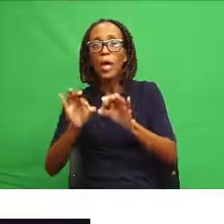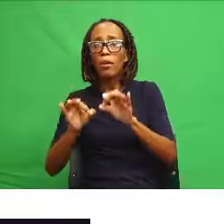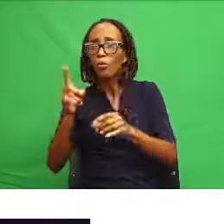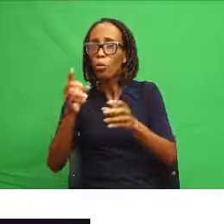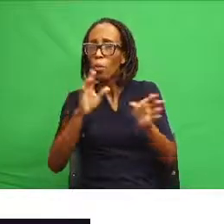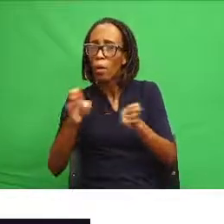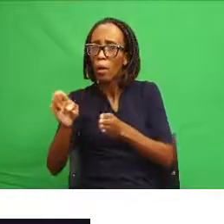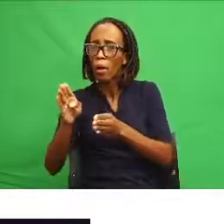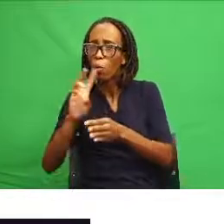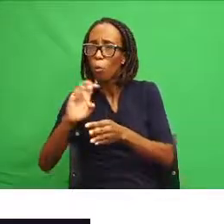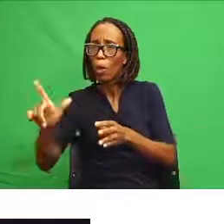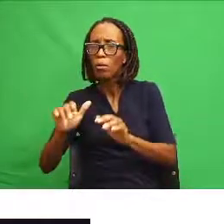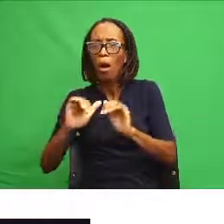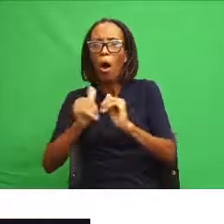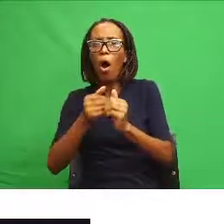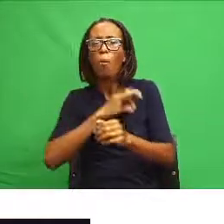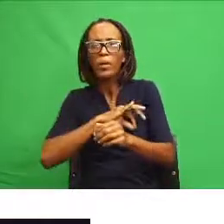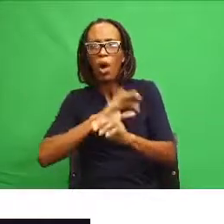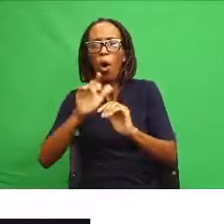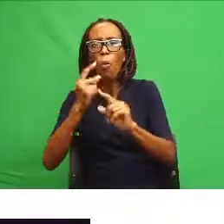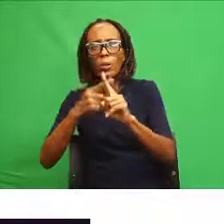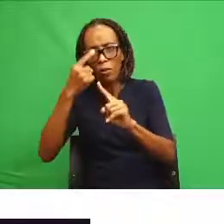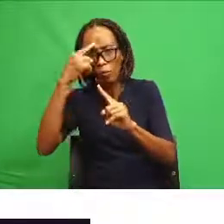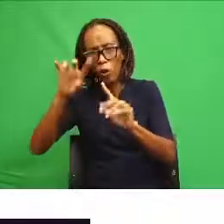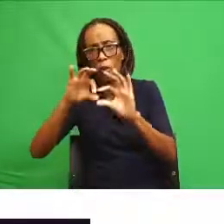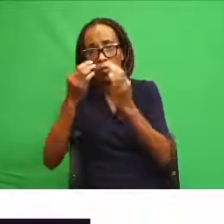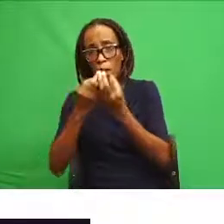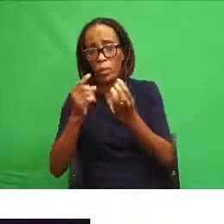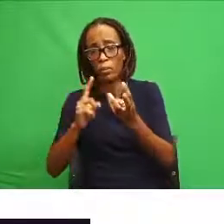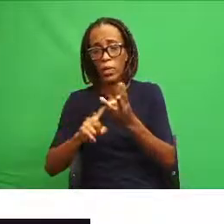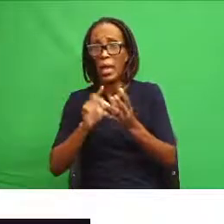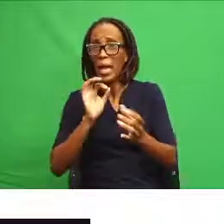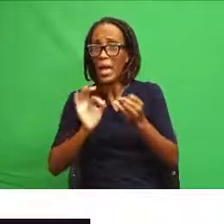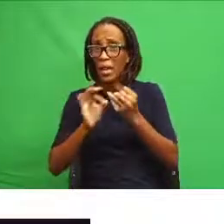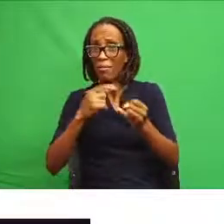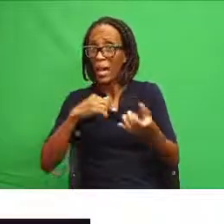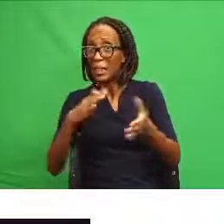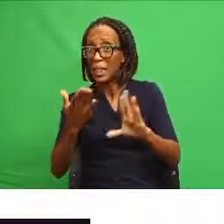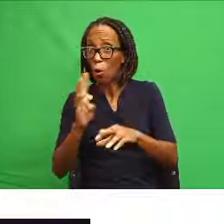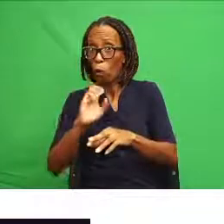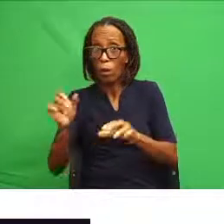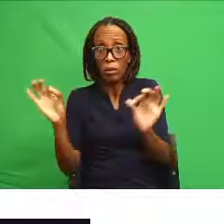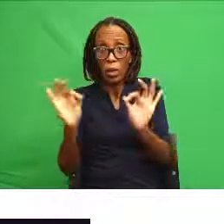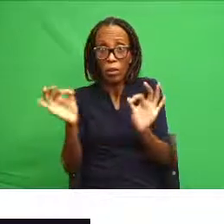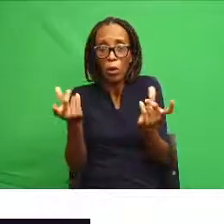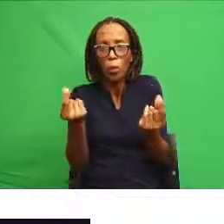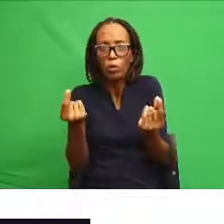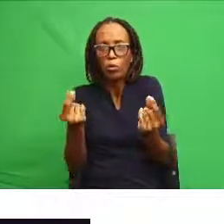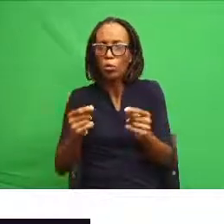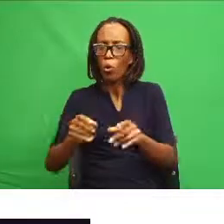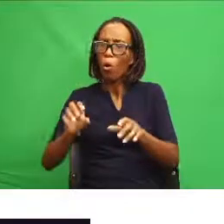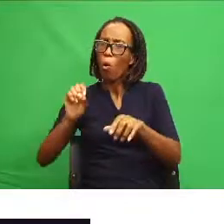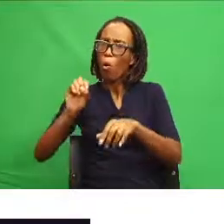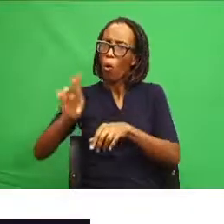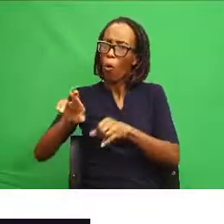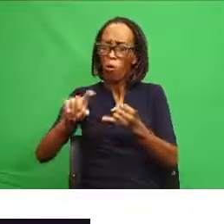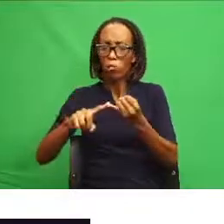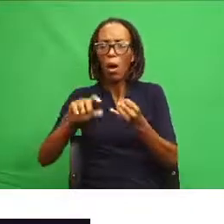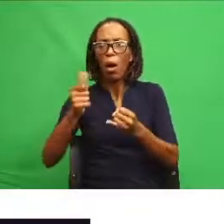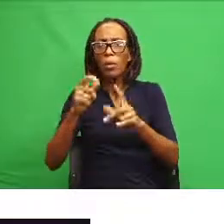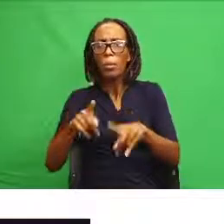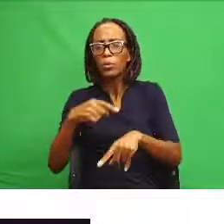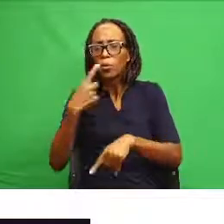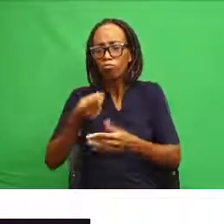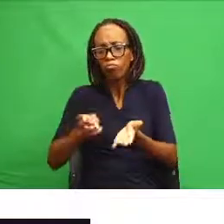persons, what happens if you die without a will, and the role of the nominee family in